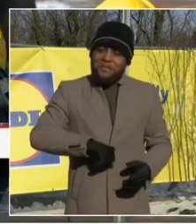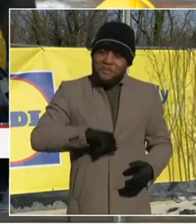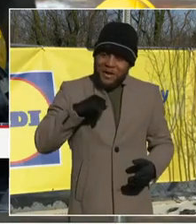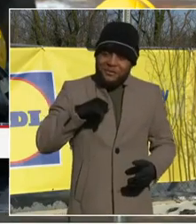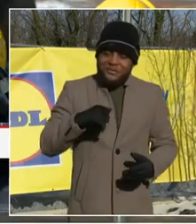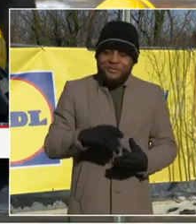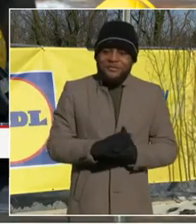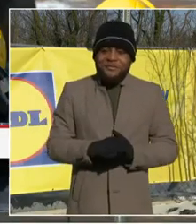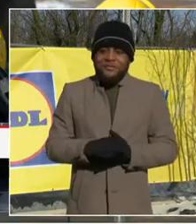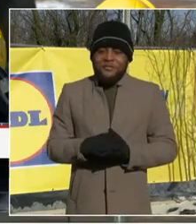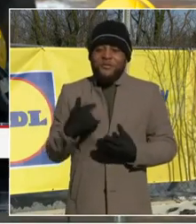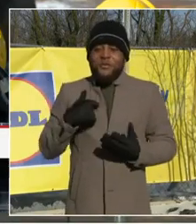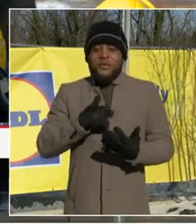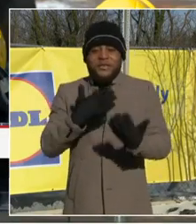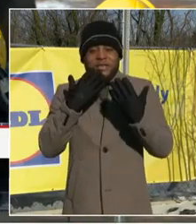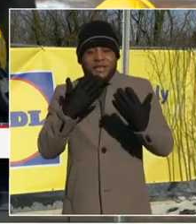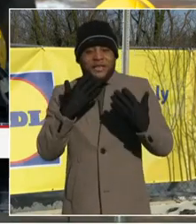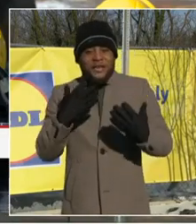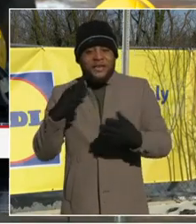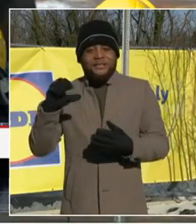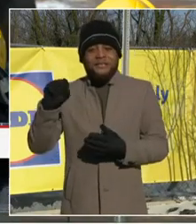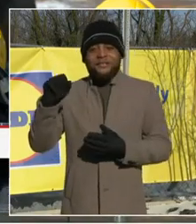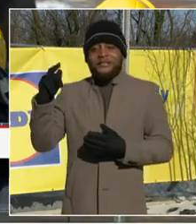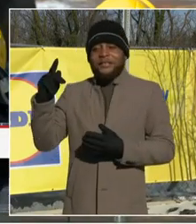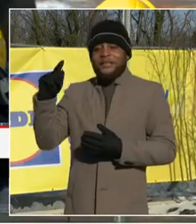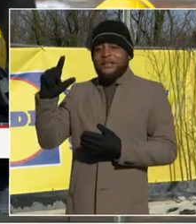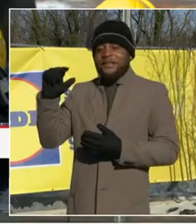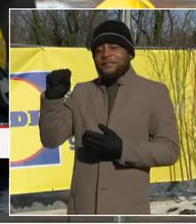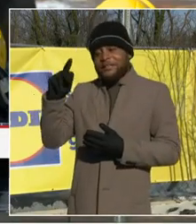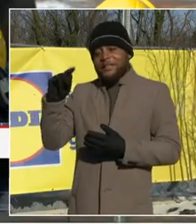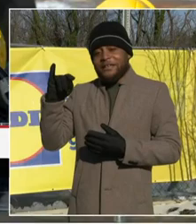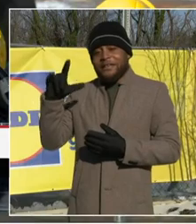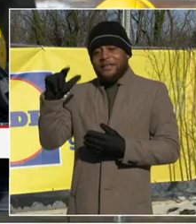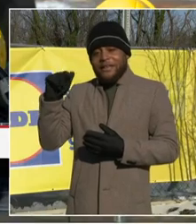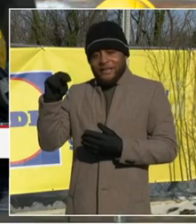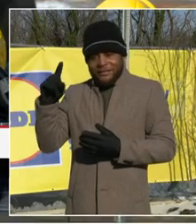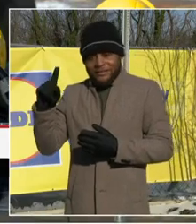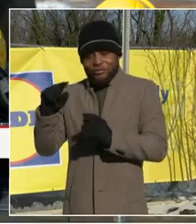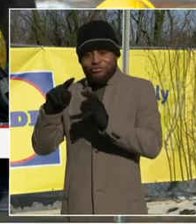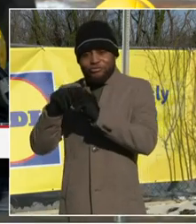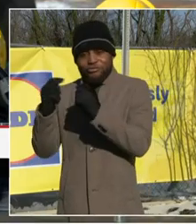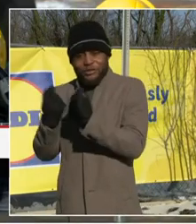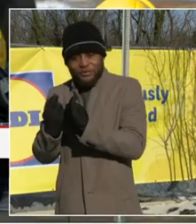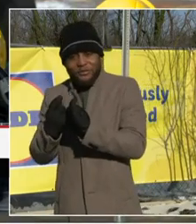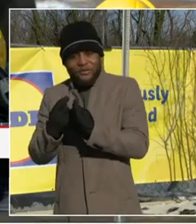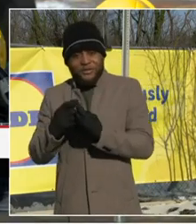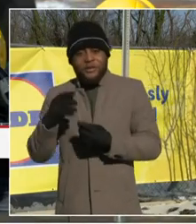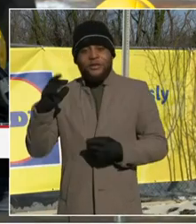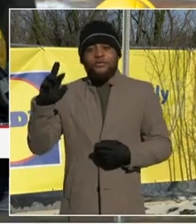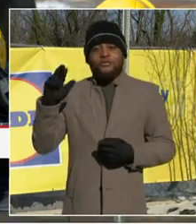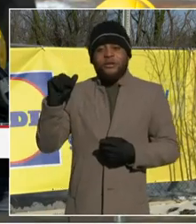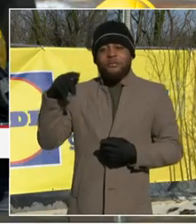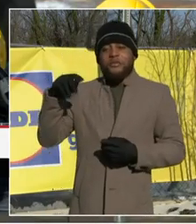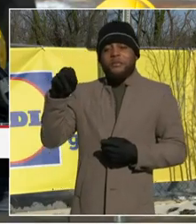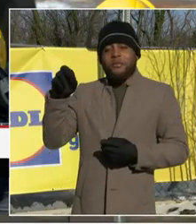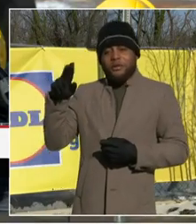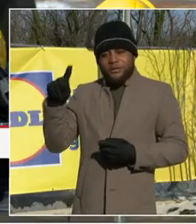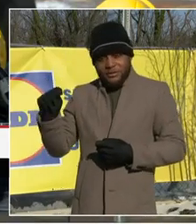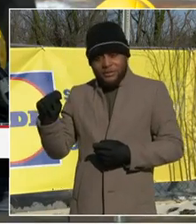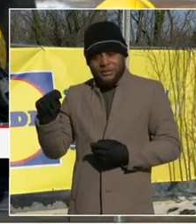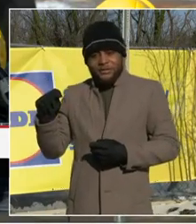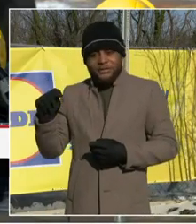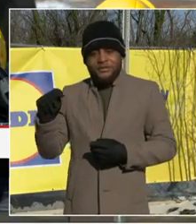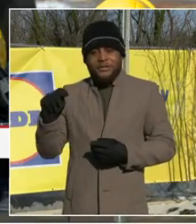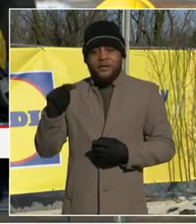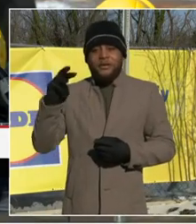Development Team, Rappaport, W.C. Smith, Skyland D.C., Marshall Heights